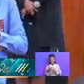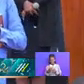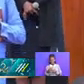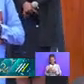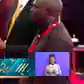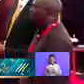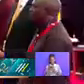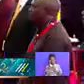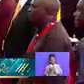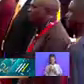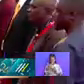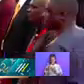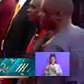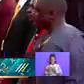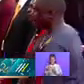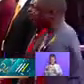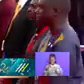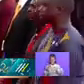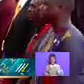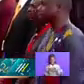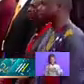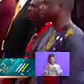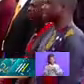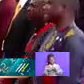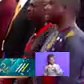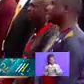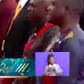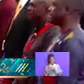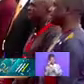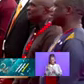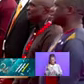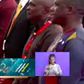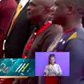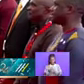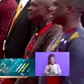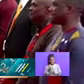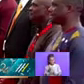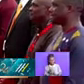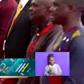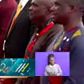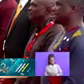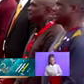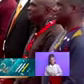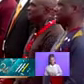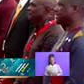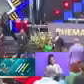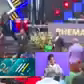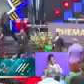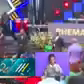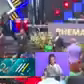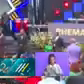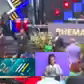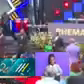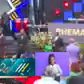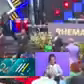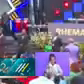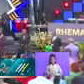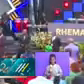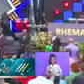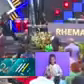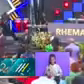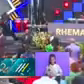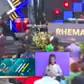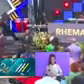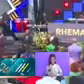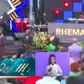it the next week the Usher got a job the person didn't get a job that's prophecy so so